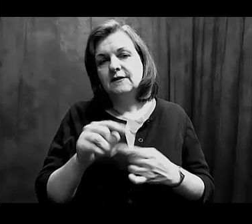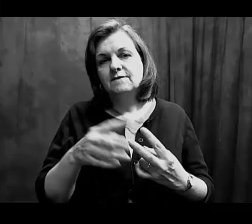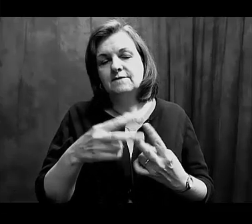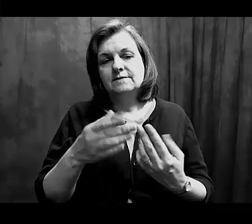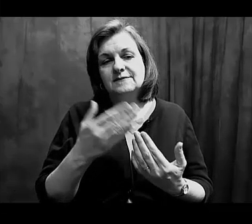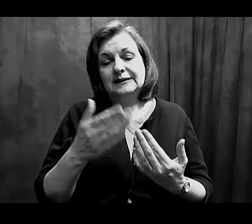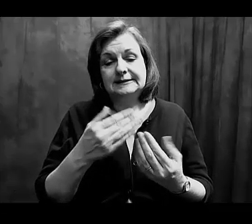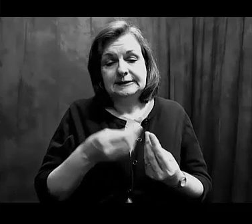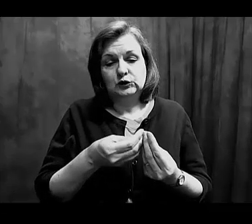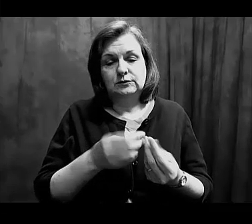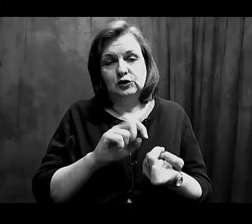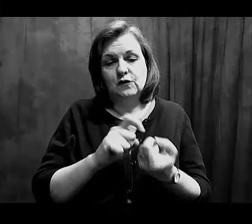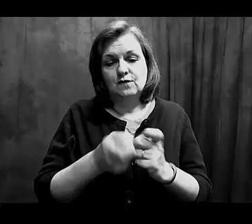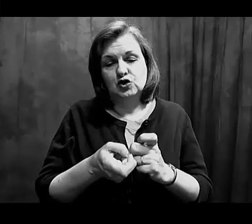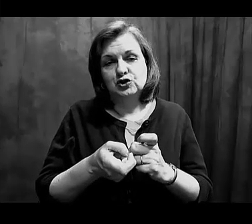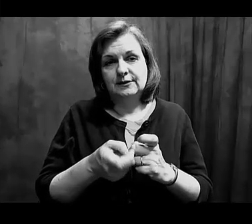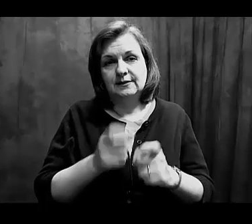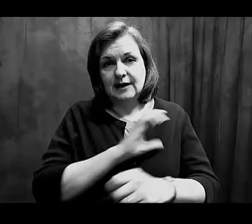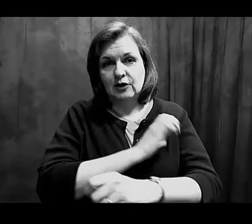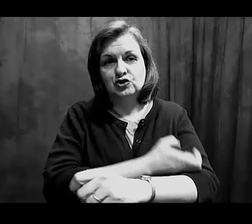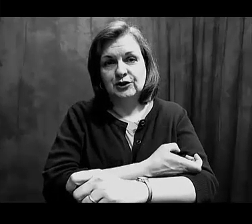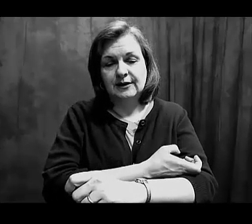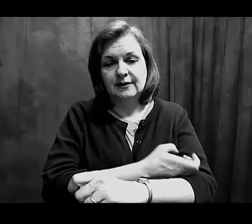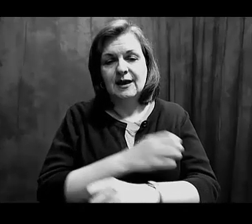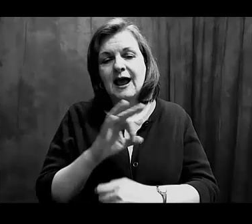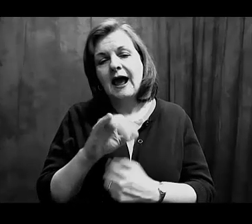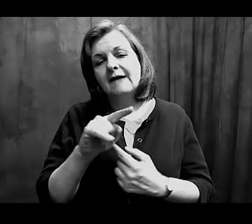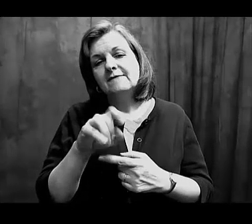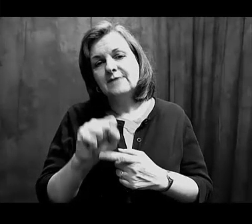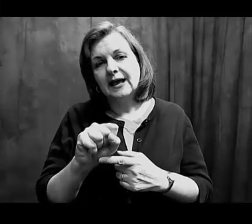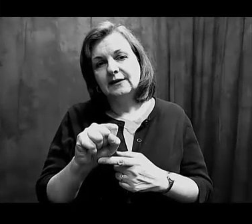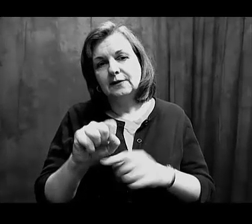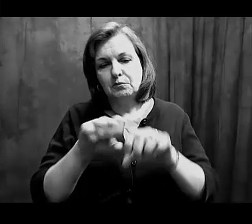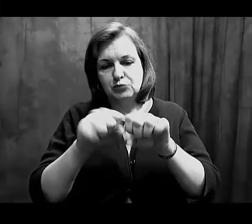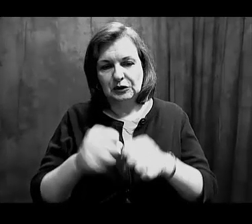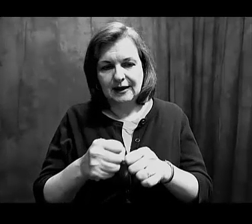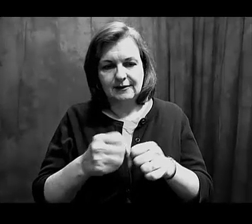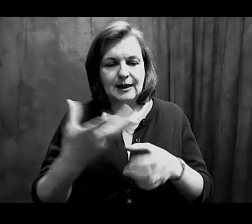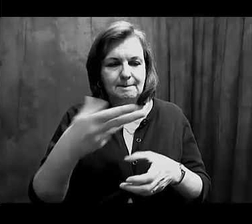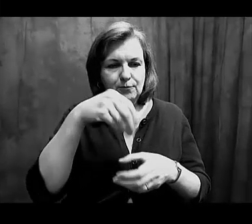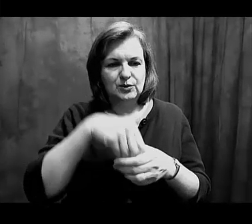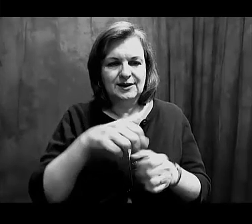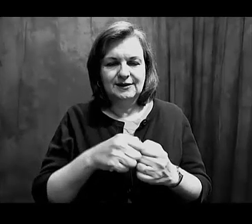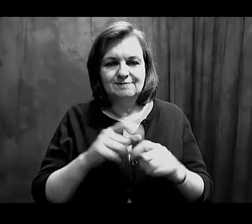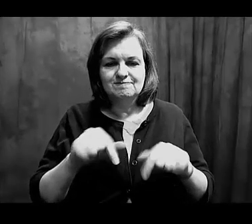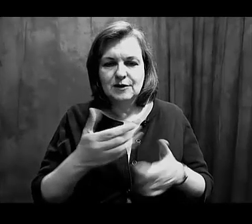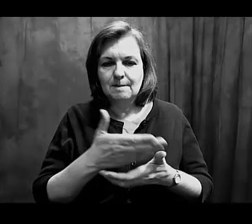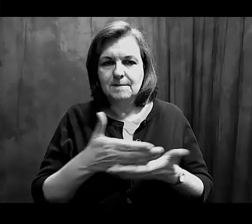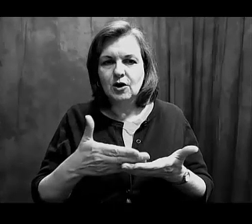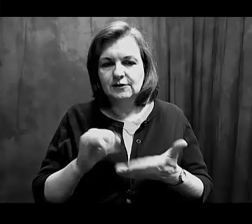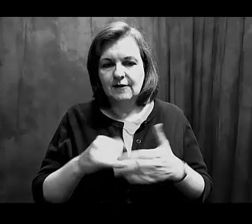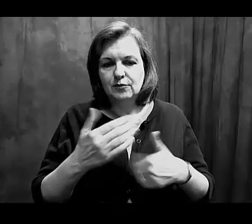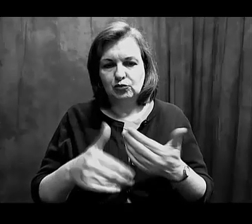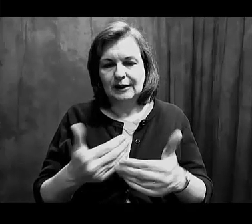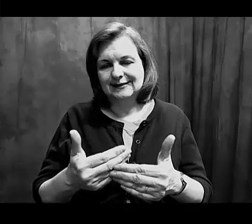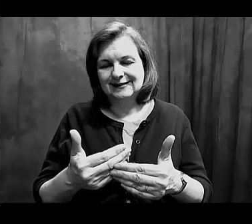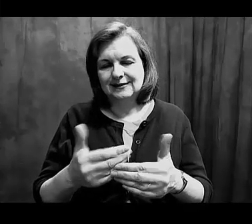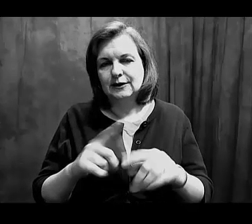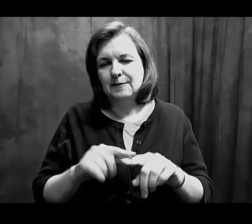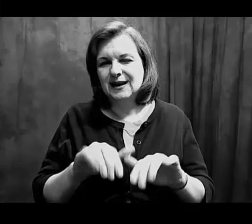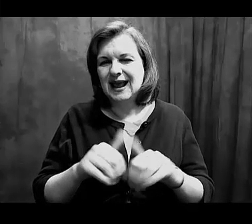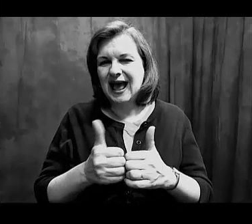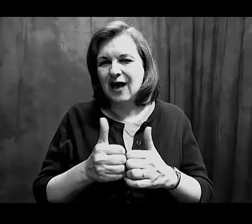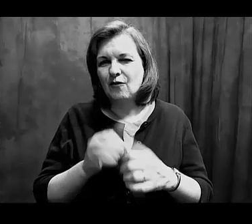be very, very efficient at this conversion process of energy. So you can actually put fats into different